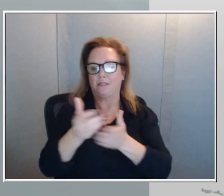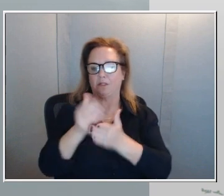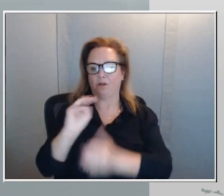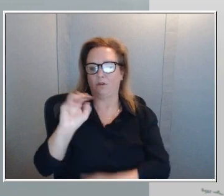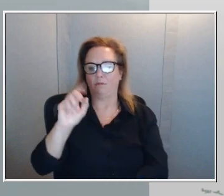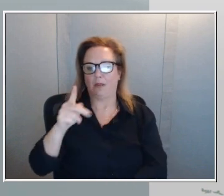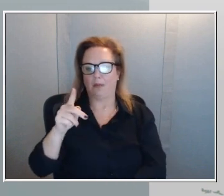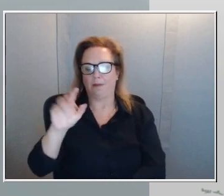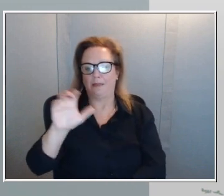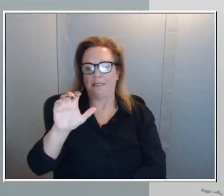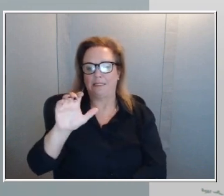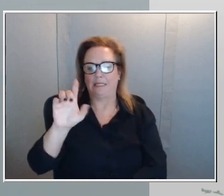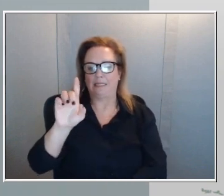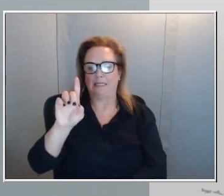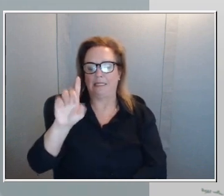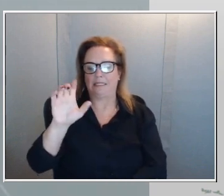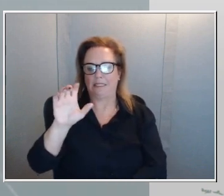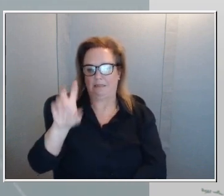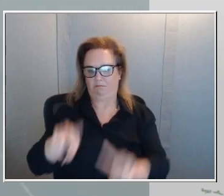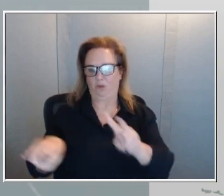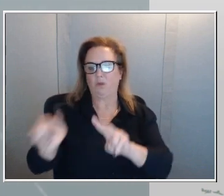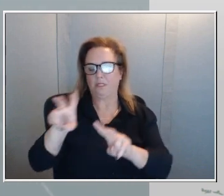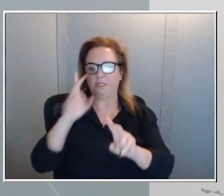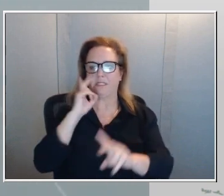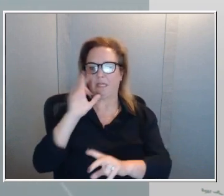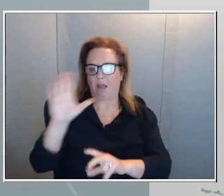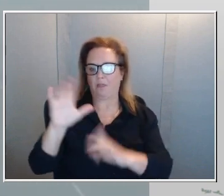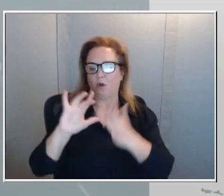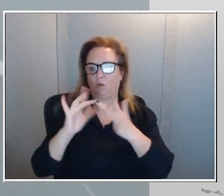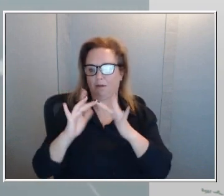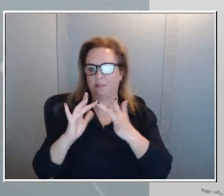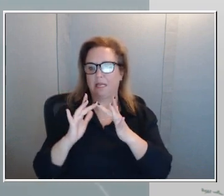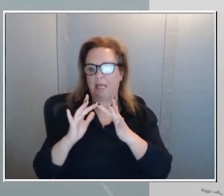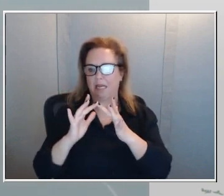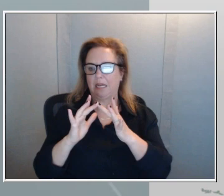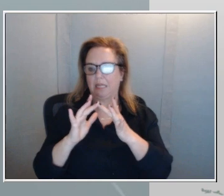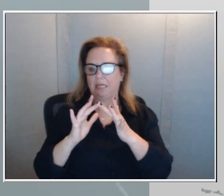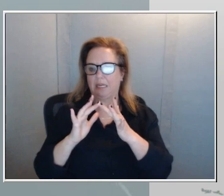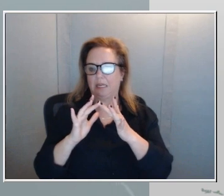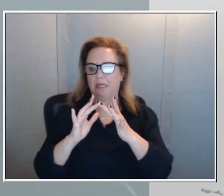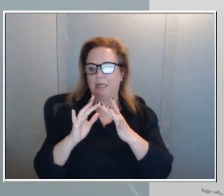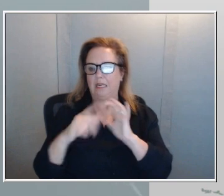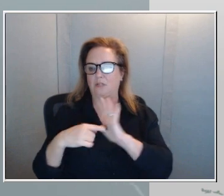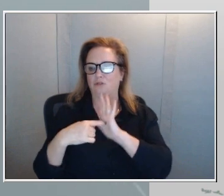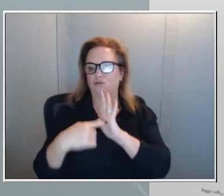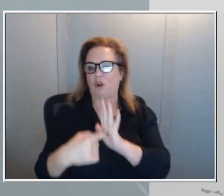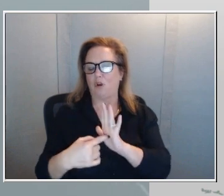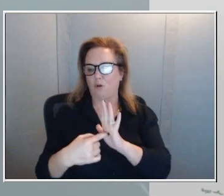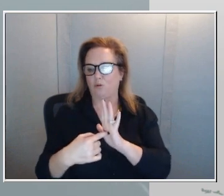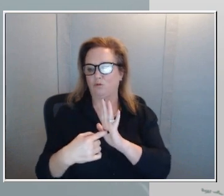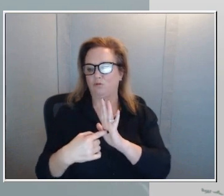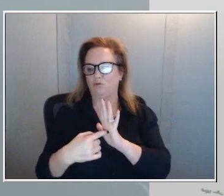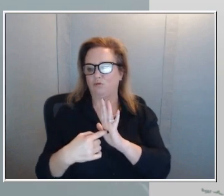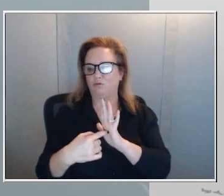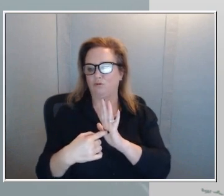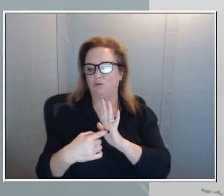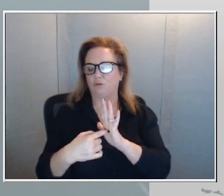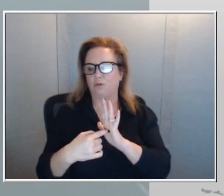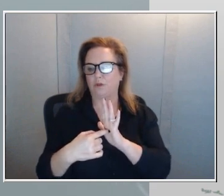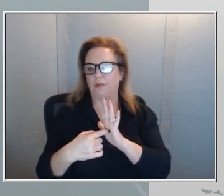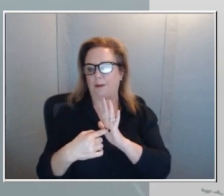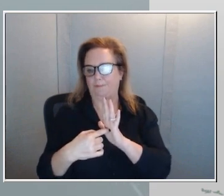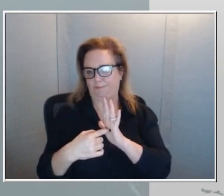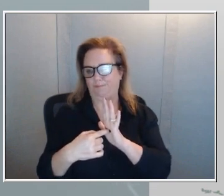CDC, this is publicly viewable data on the CDC website. So what that map shows is that there are, you